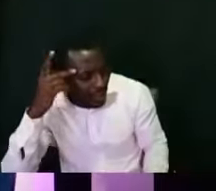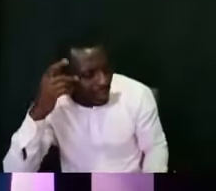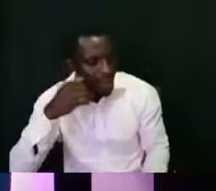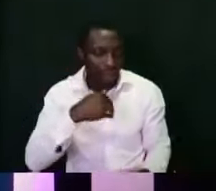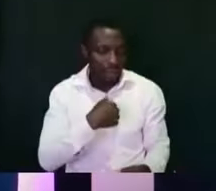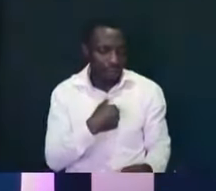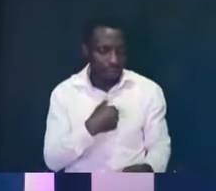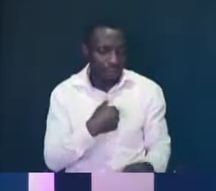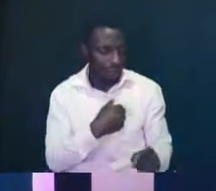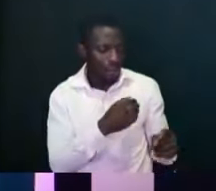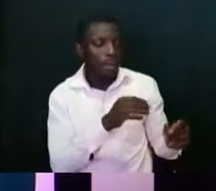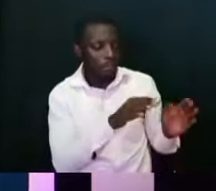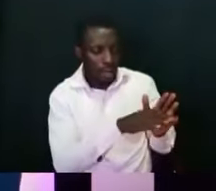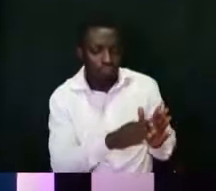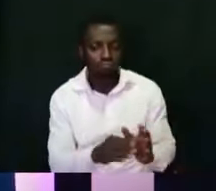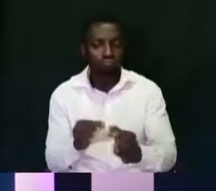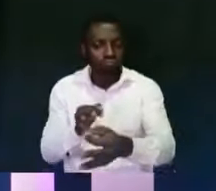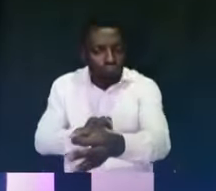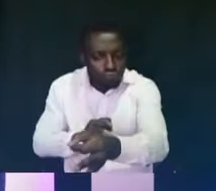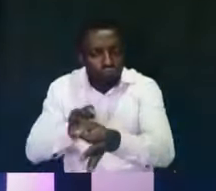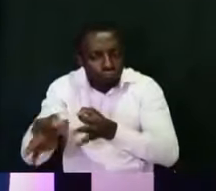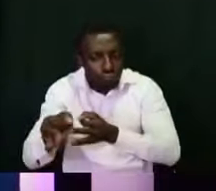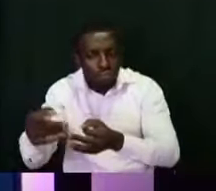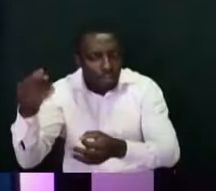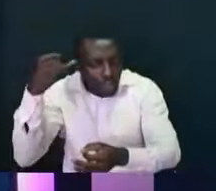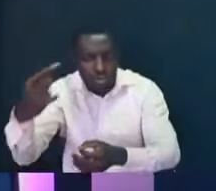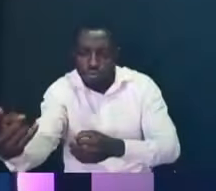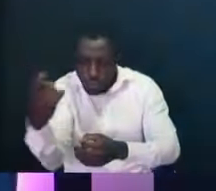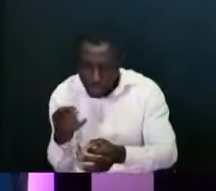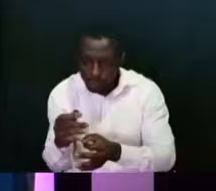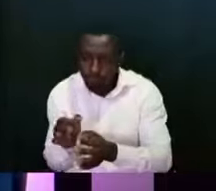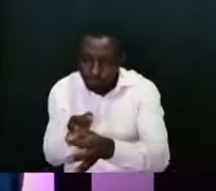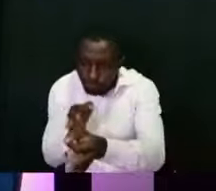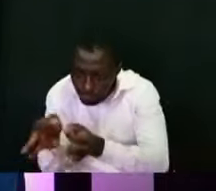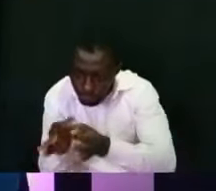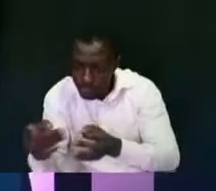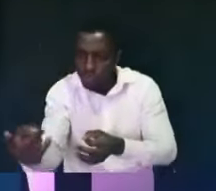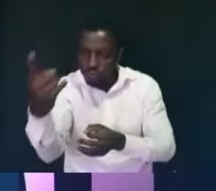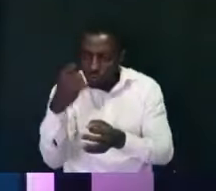Showing understanding to your audience position.